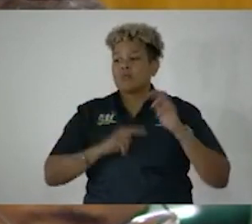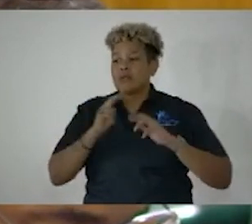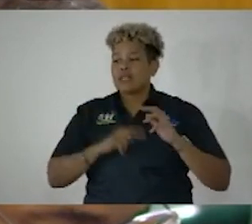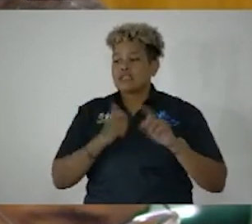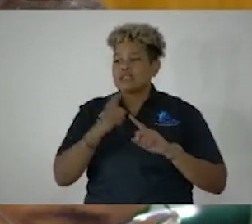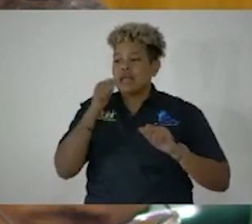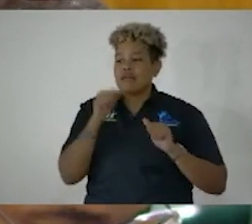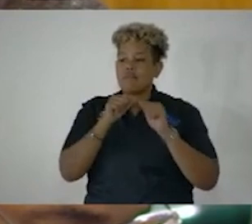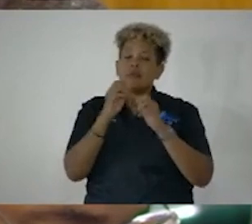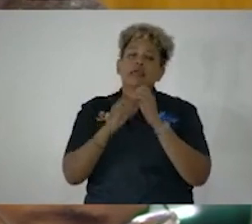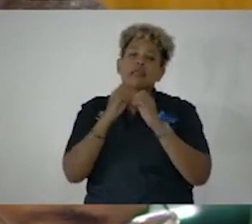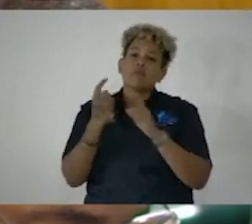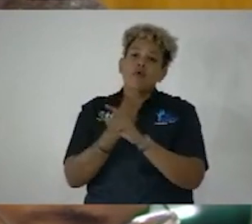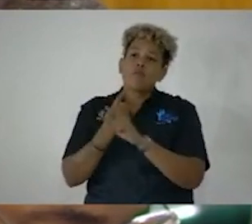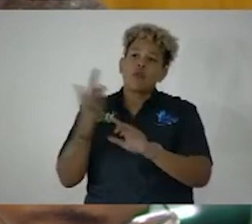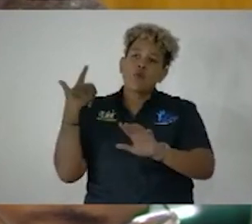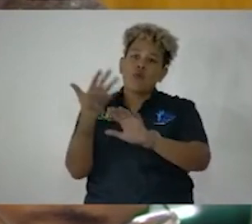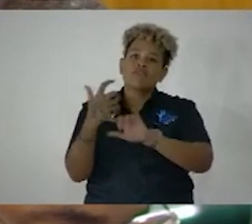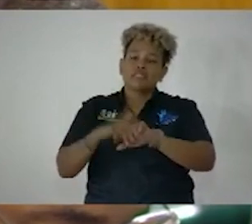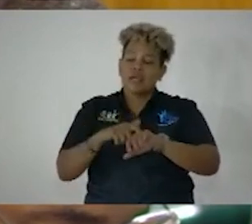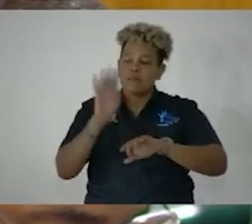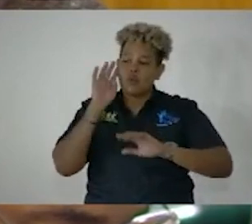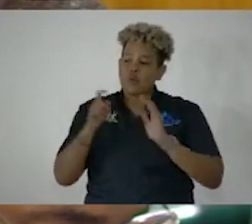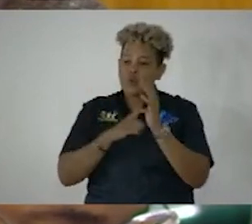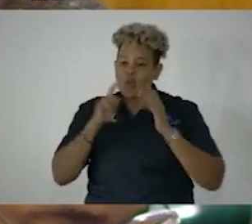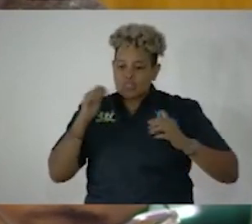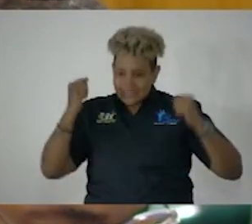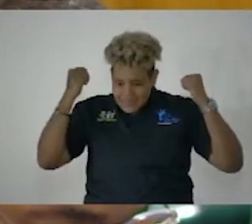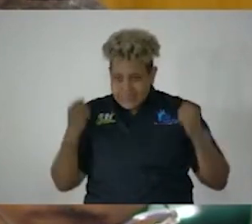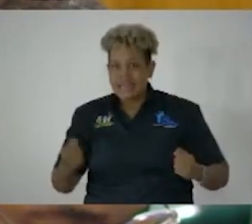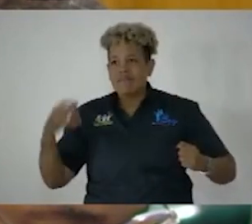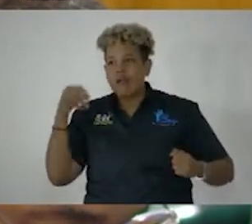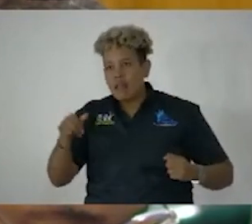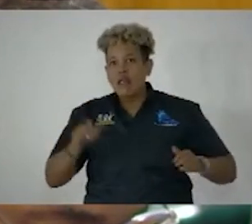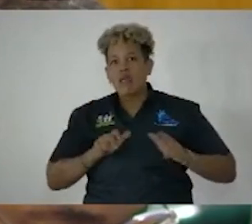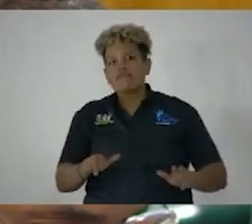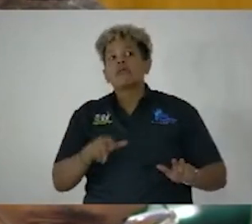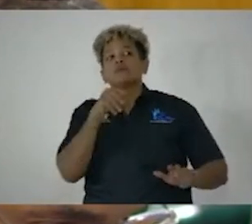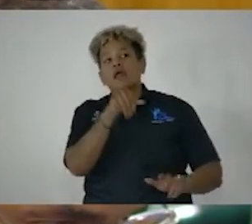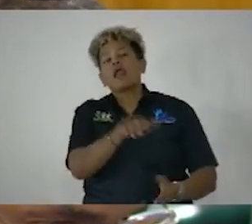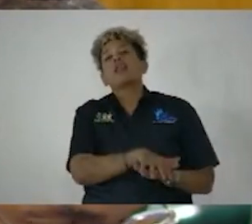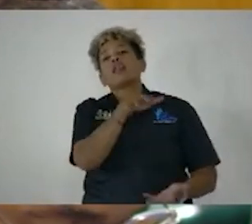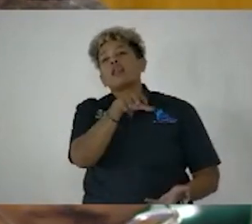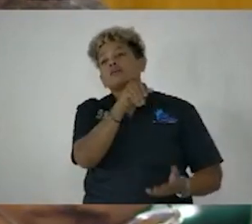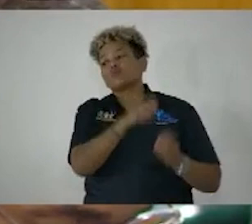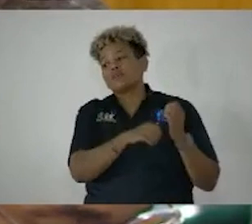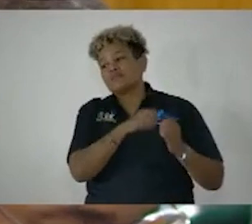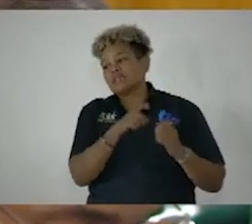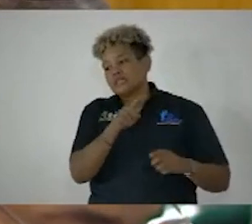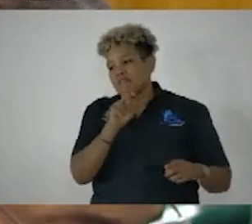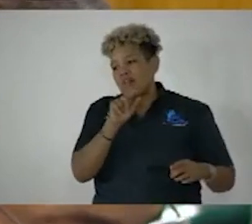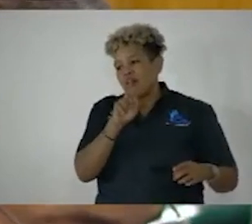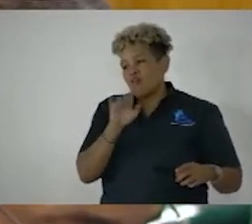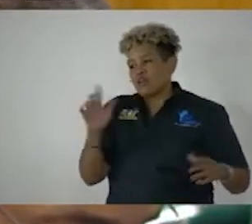not been maintained properly over time, and this is going to require significant financial infusion to fix. No, I understand and